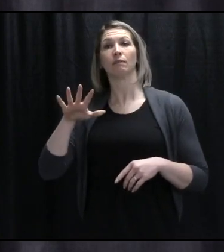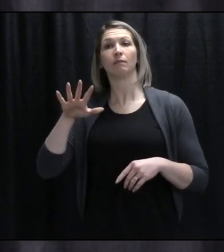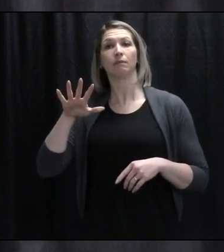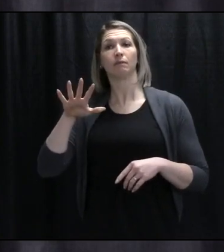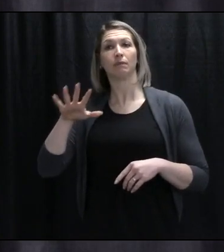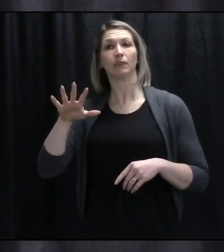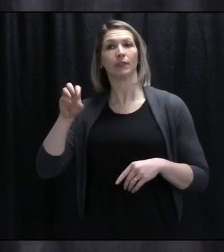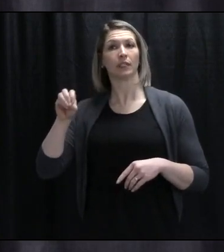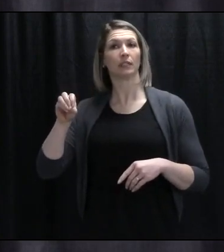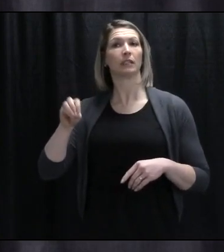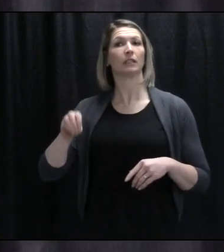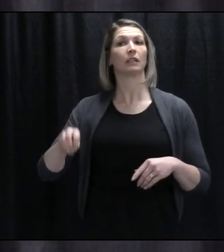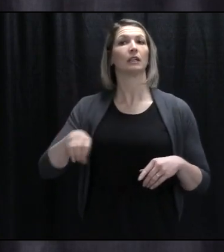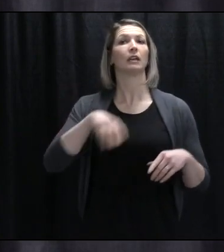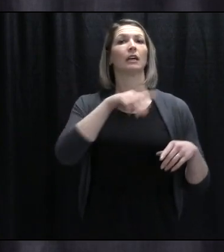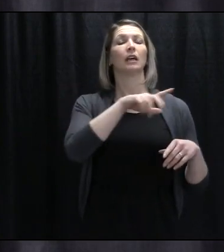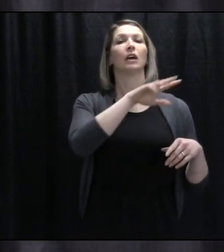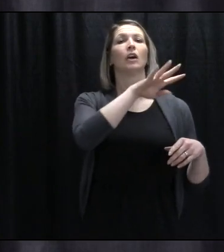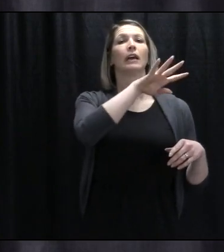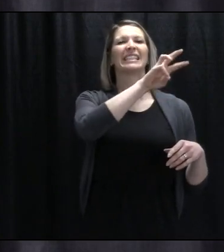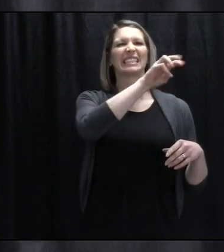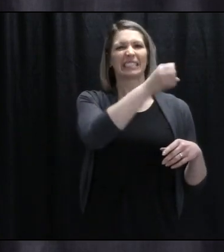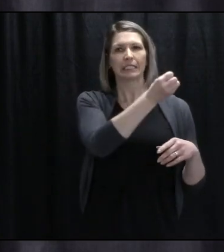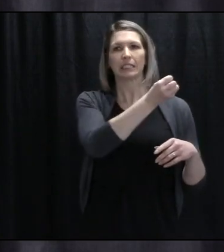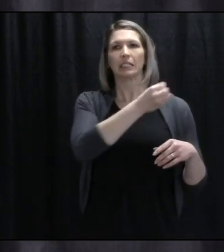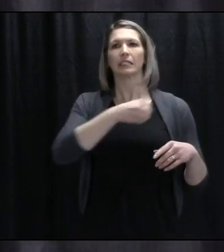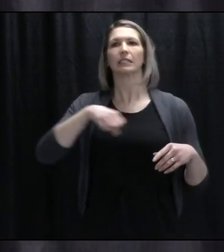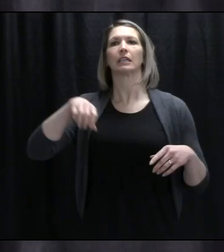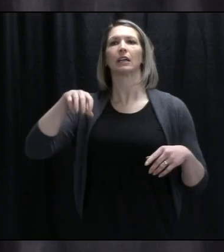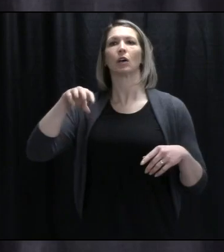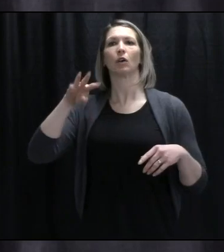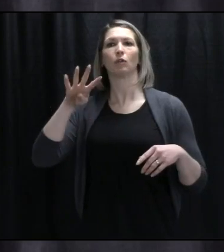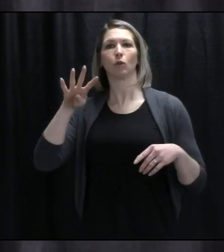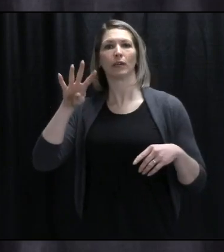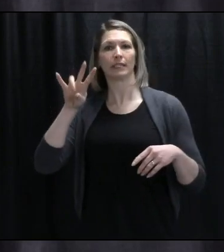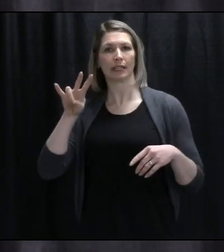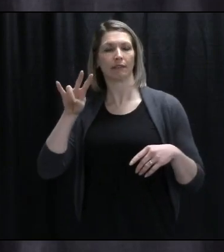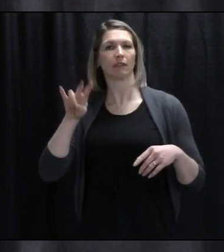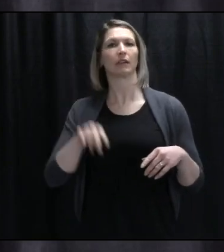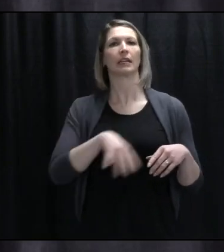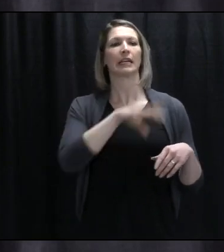47 between 60 and 69, and 43 who are 70 and above.